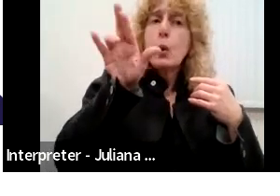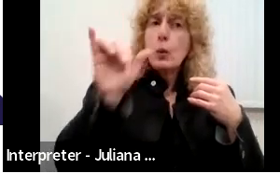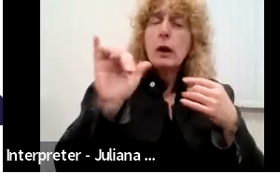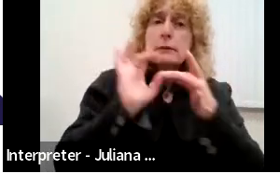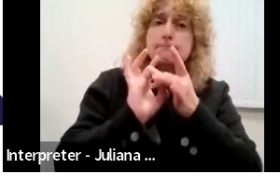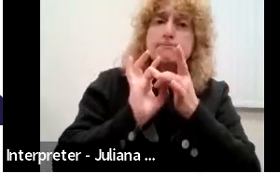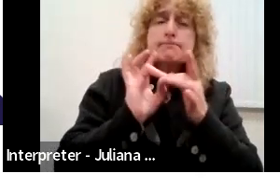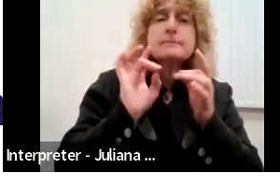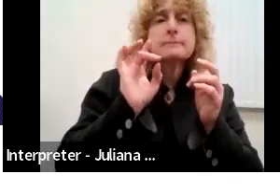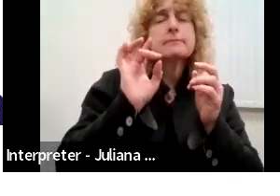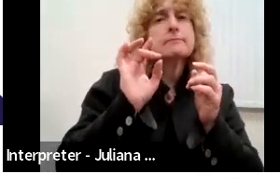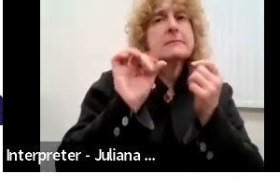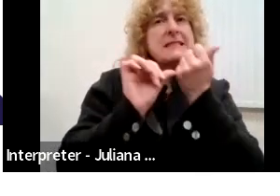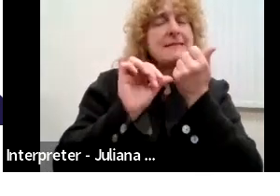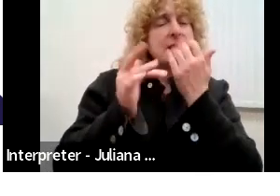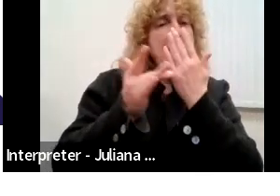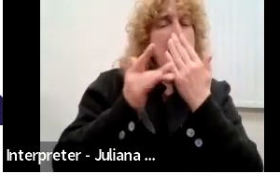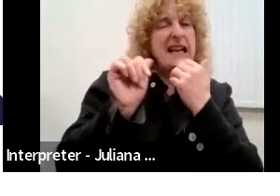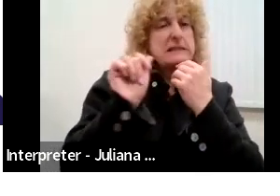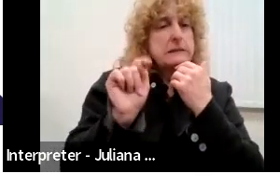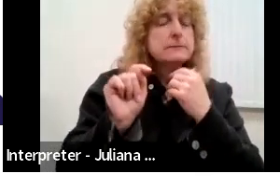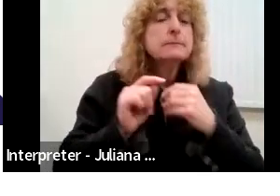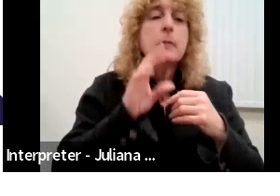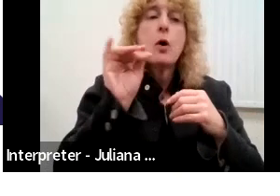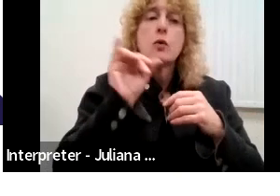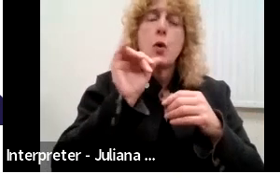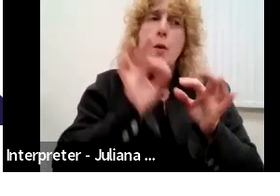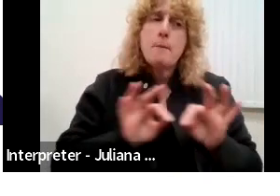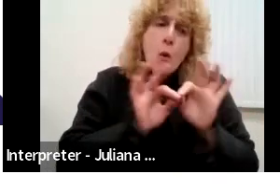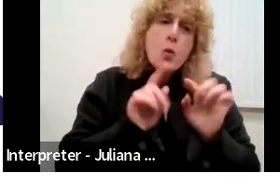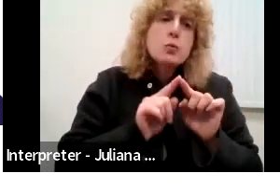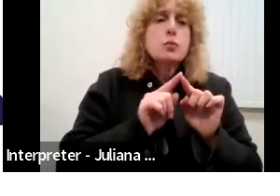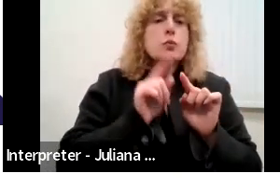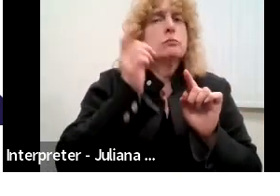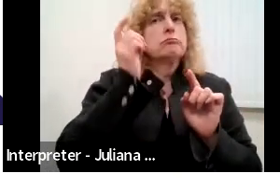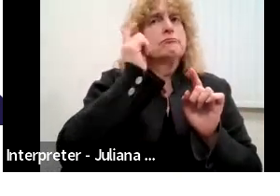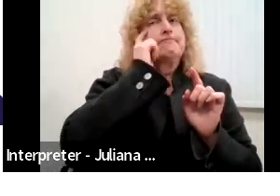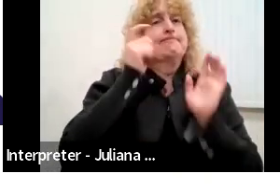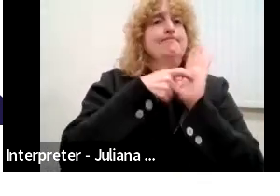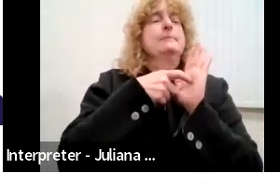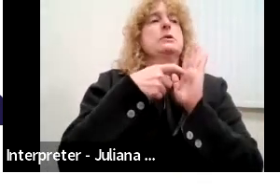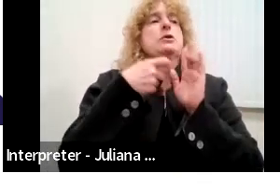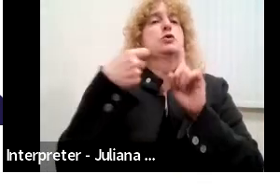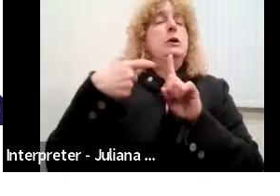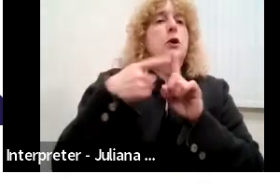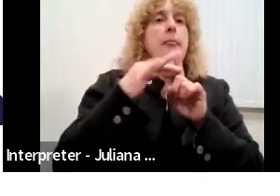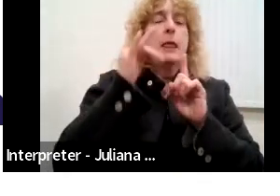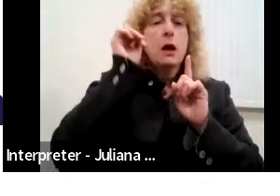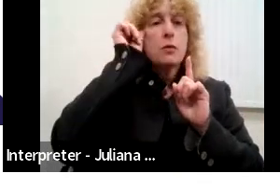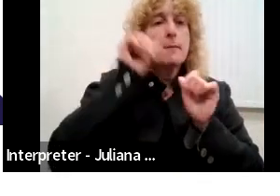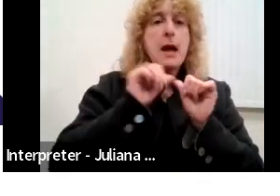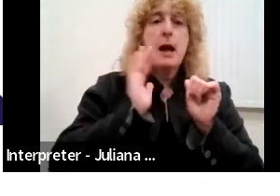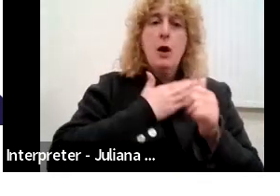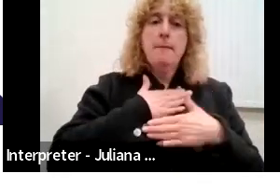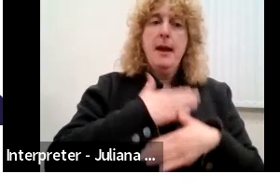It's also important to acknowledge triggers that remind our bodies of trauma. So paying